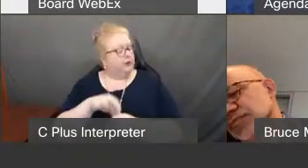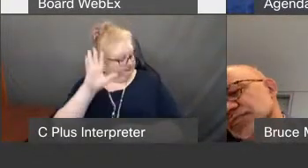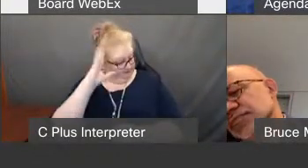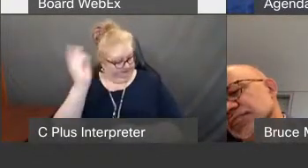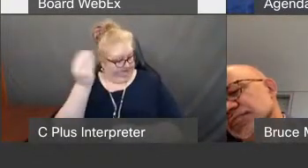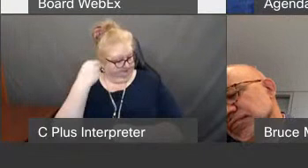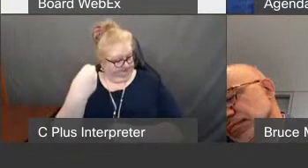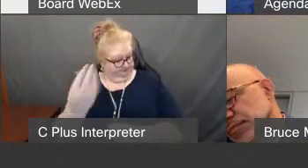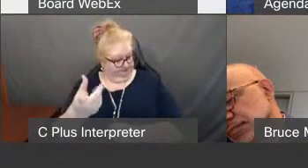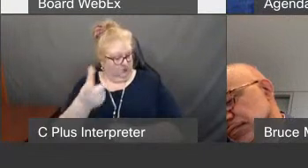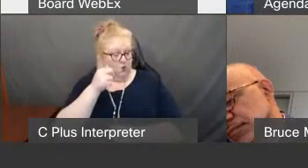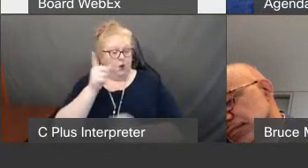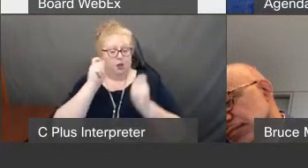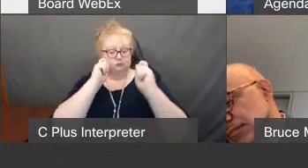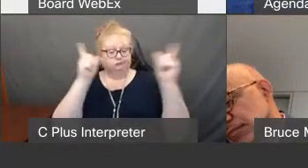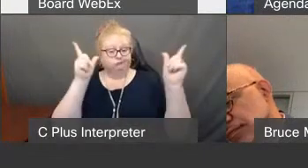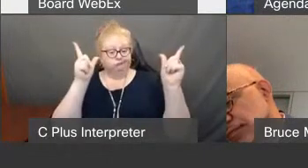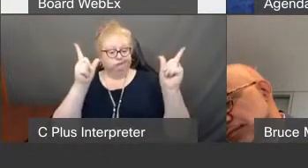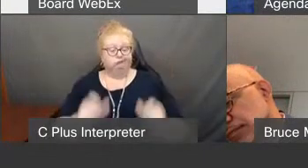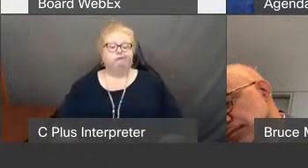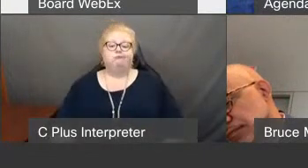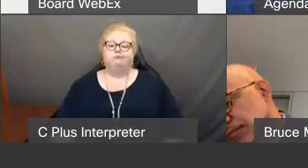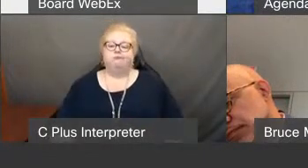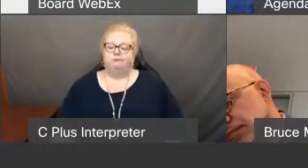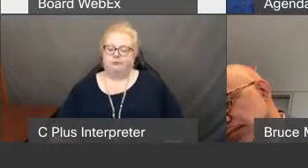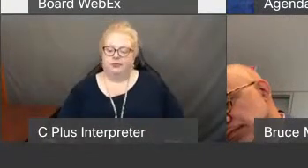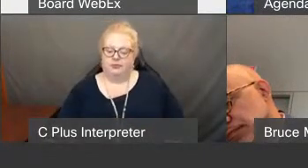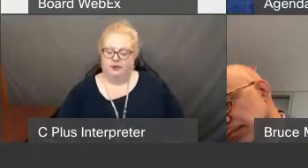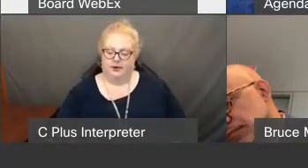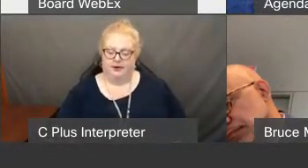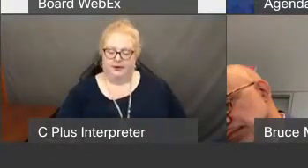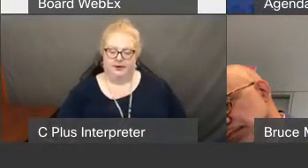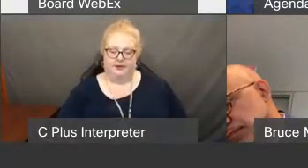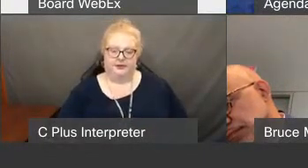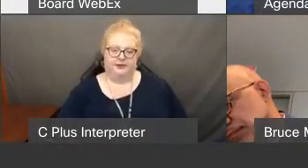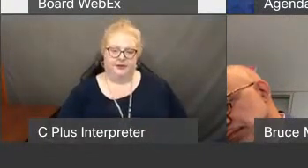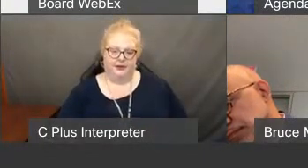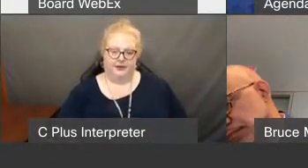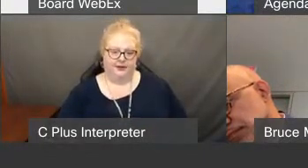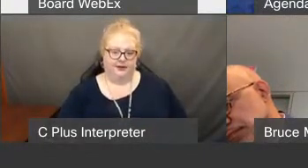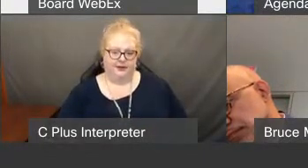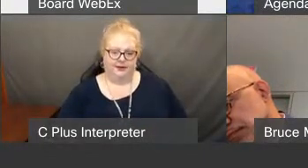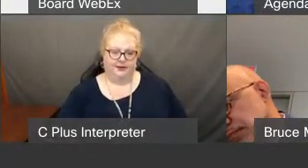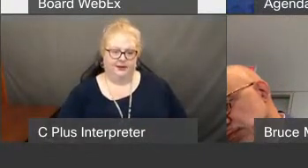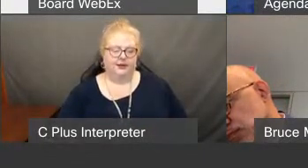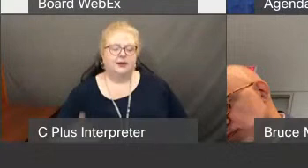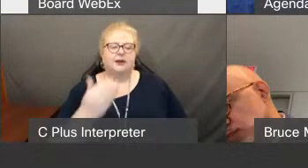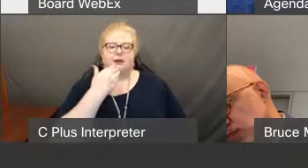Yes, ma'am. Director Webb. Thank you, Mr. Mayor.